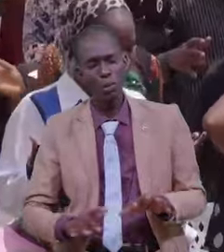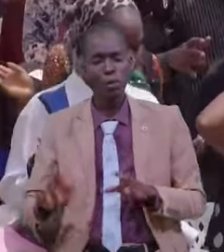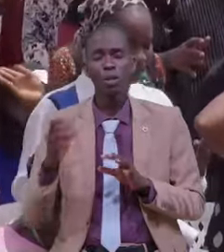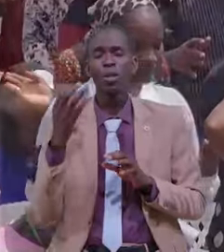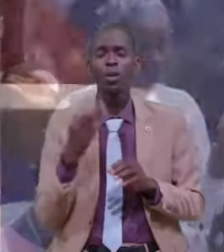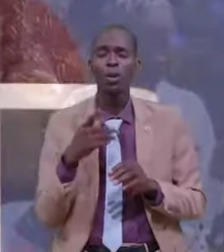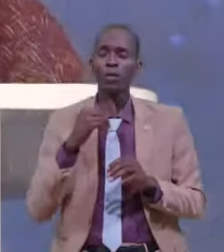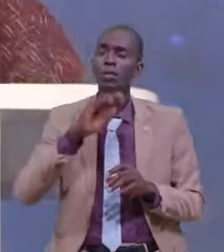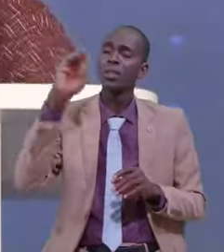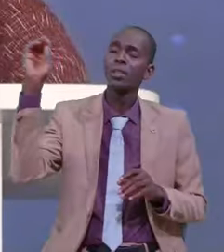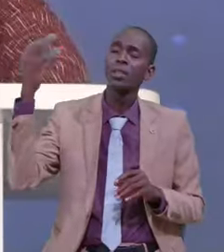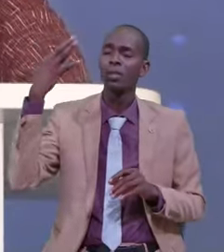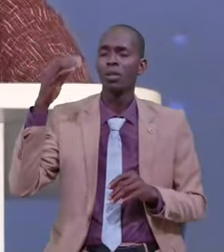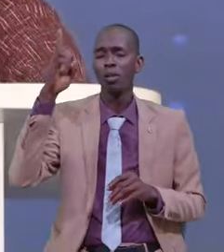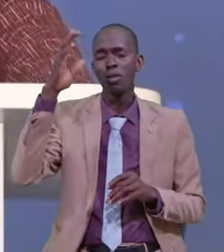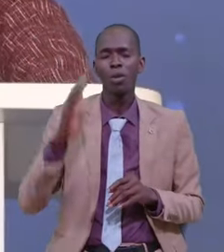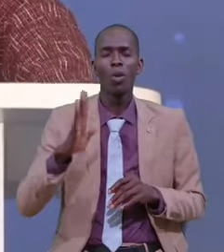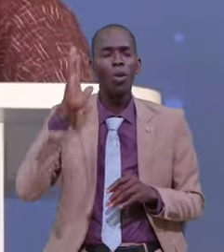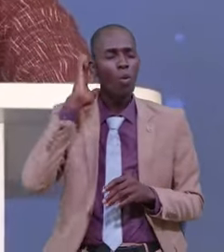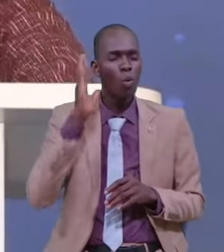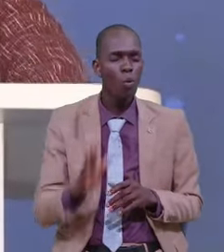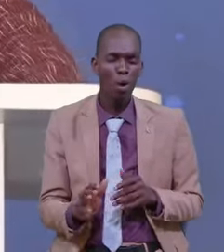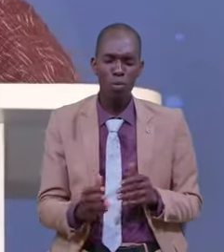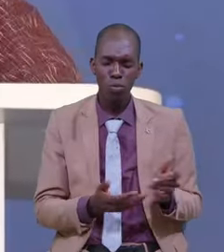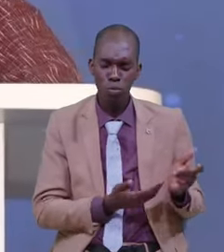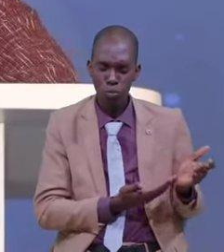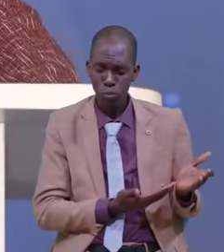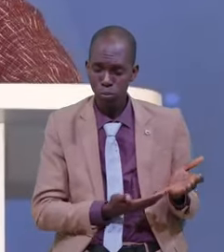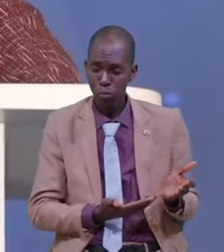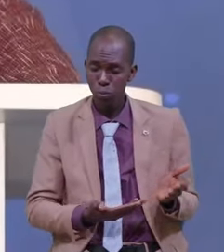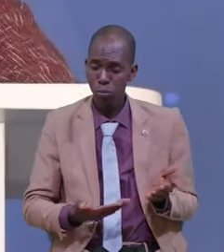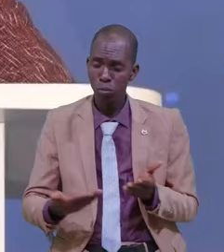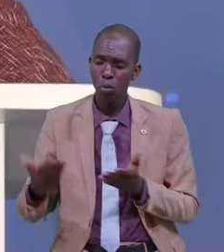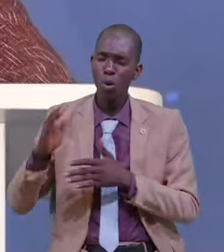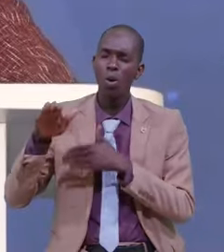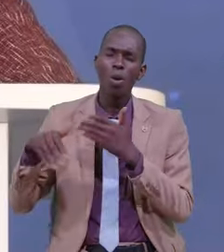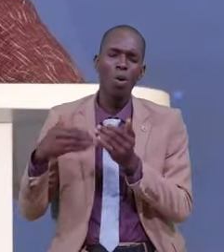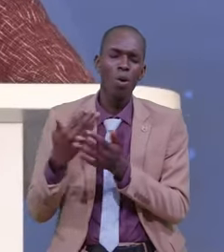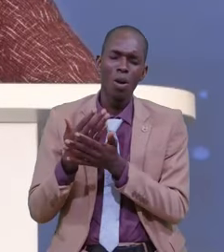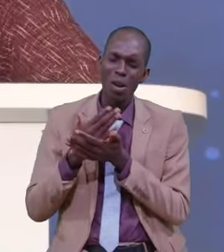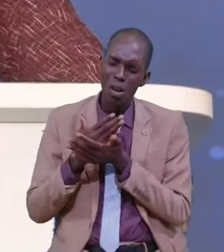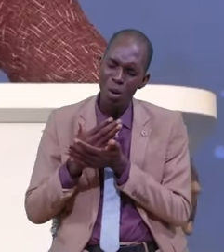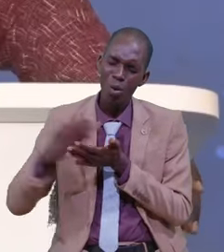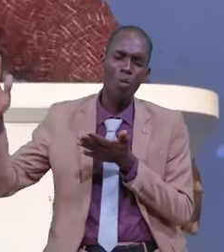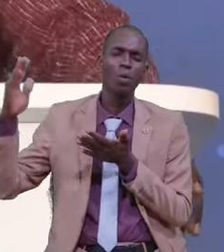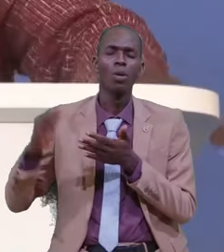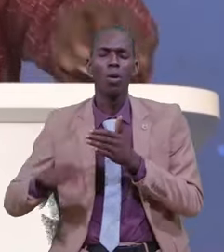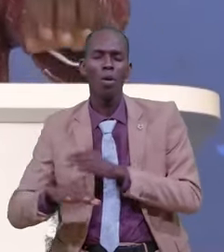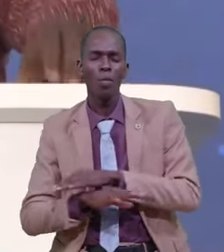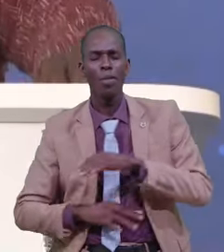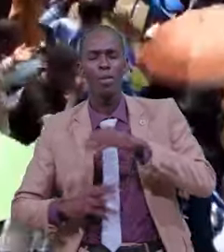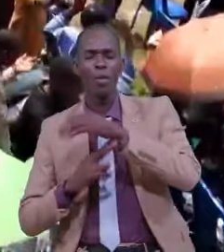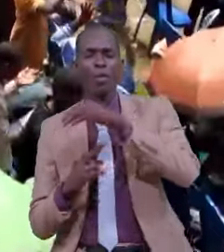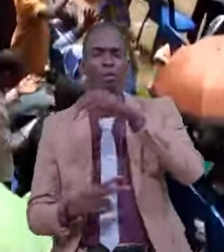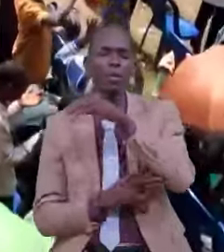of God will wash them all away under the bridge in